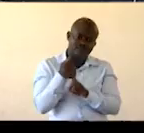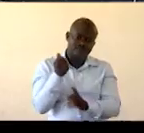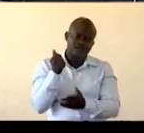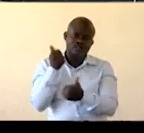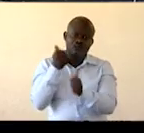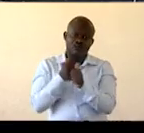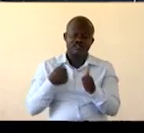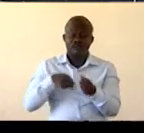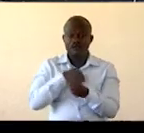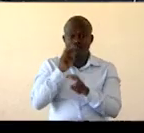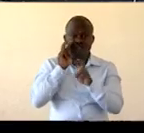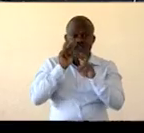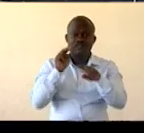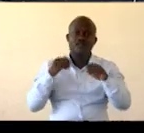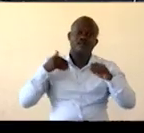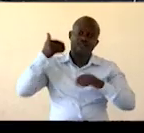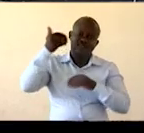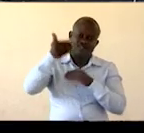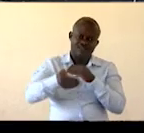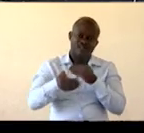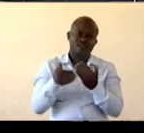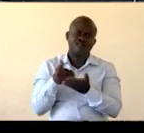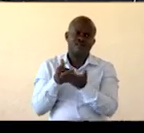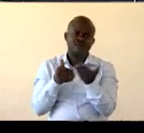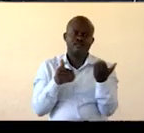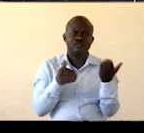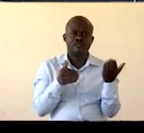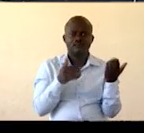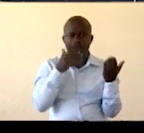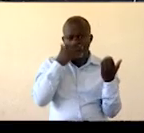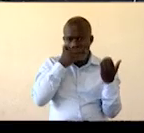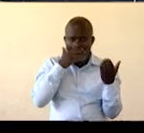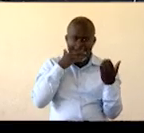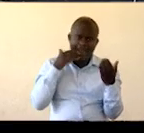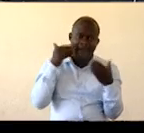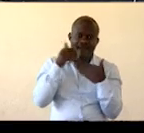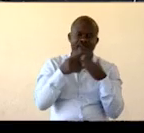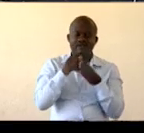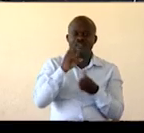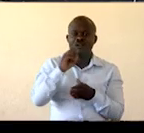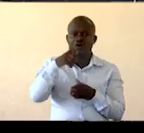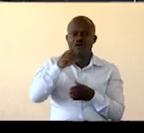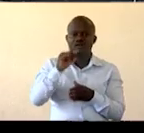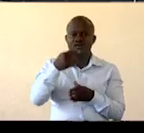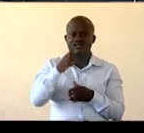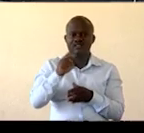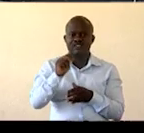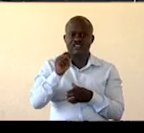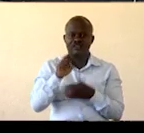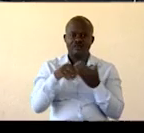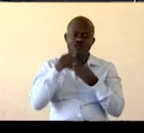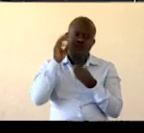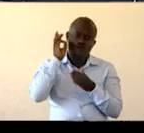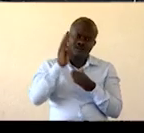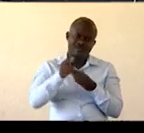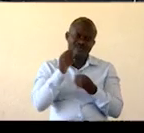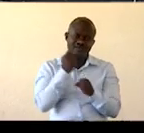have seen, and then glucose and oxygen will be